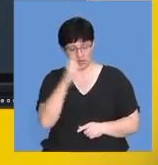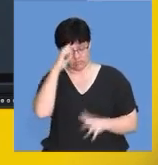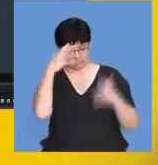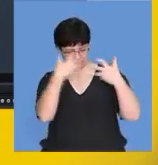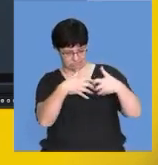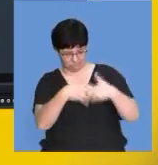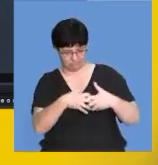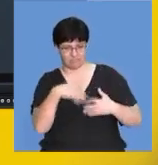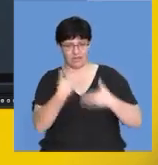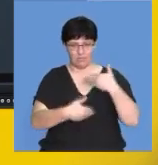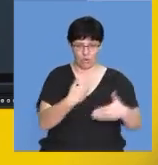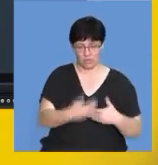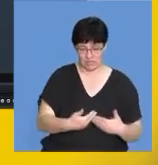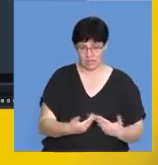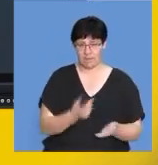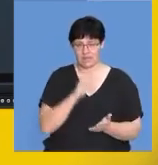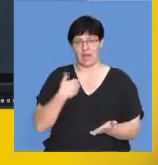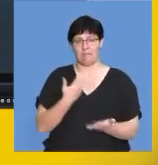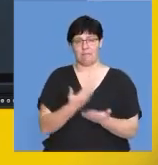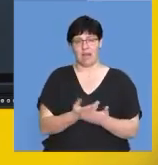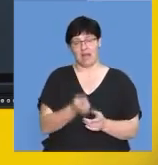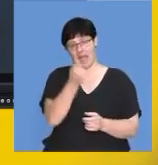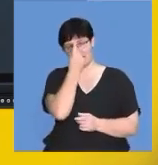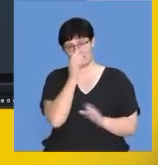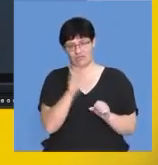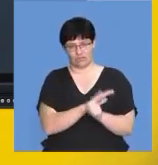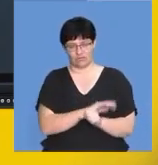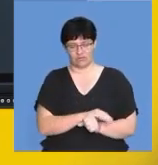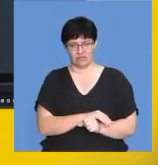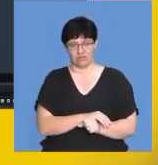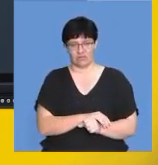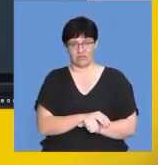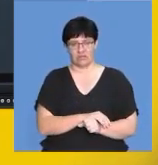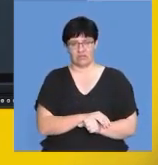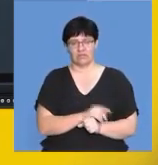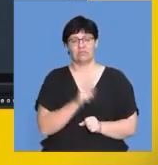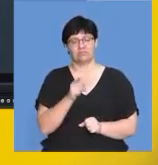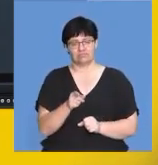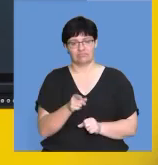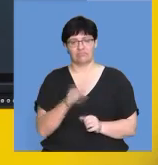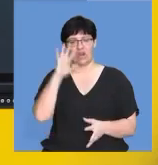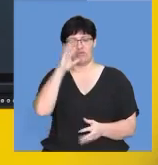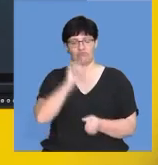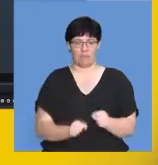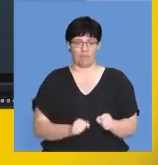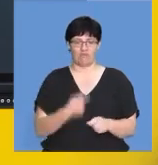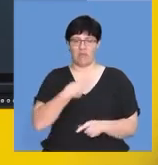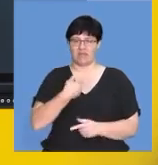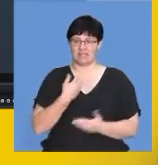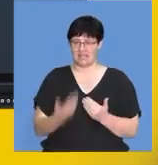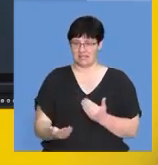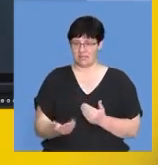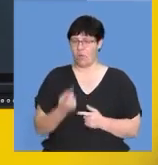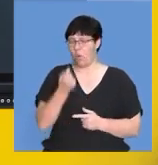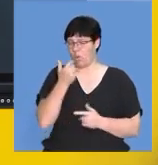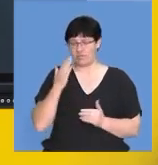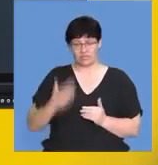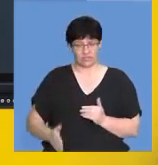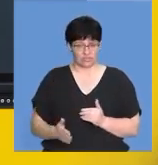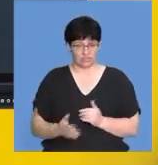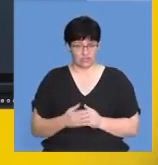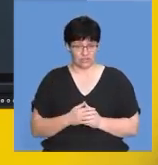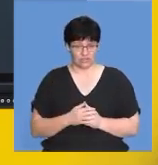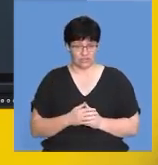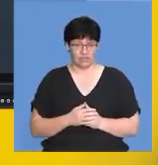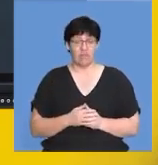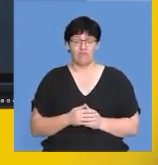of processing, and you need to apply that understanding. So guys, that's a wrap for my side. We're almost done. Wish you all the